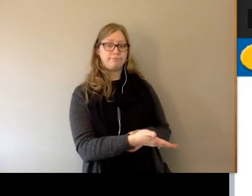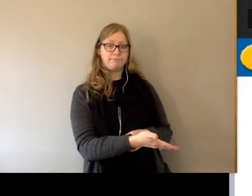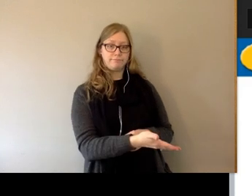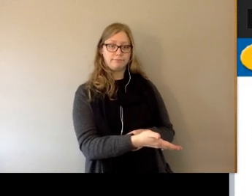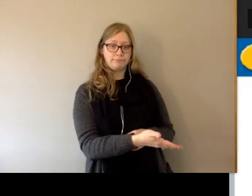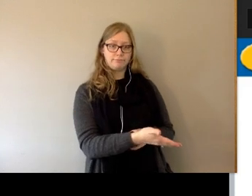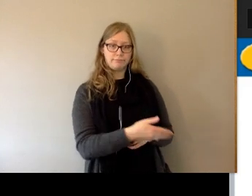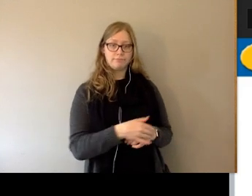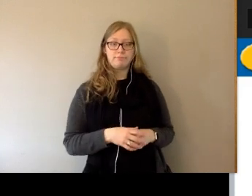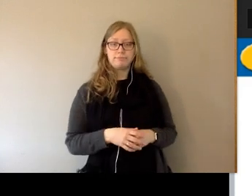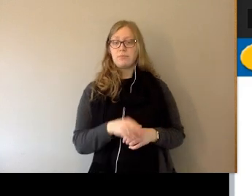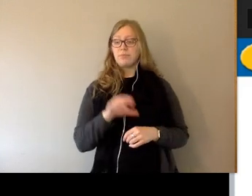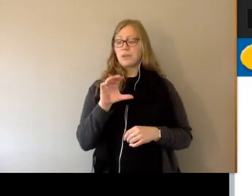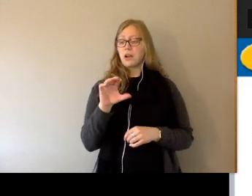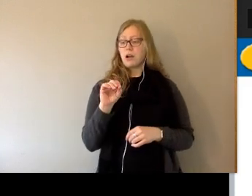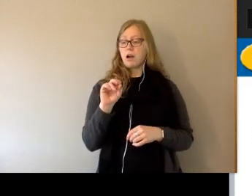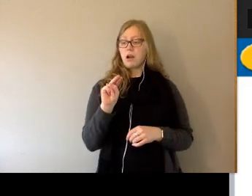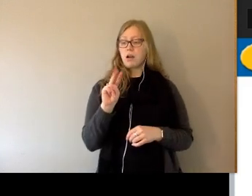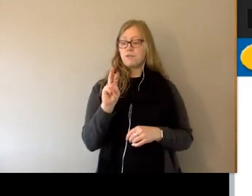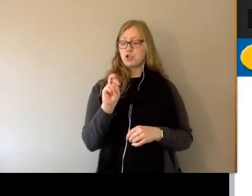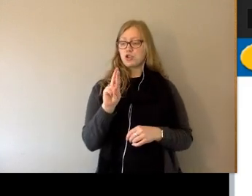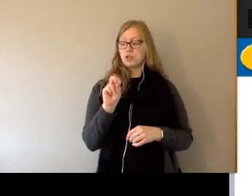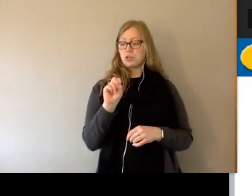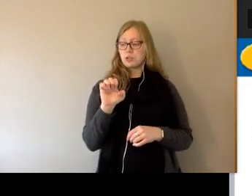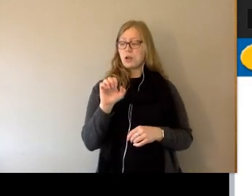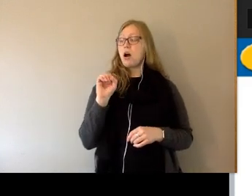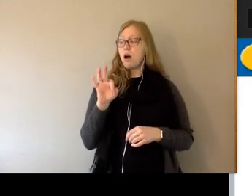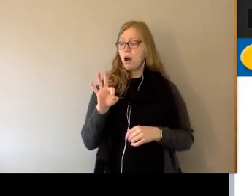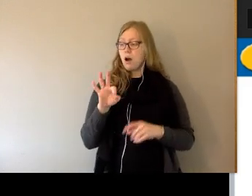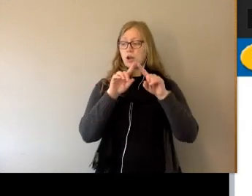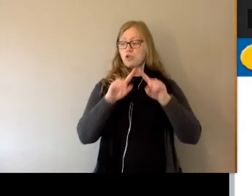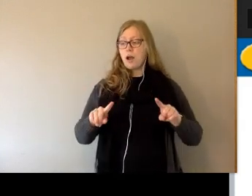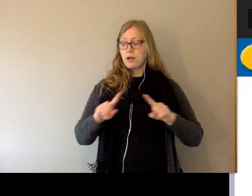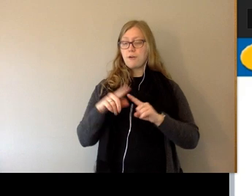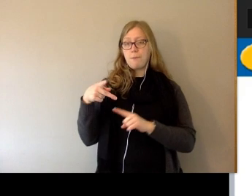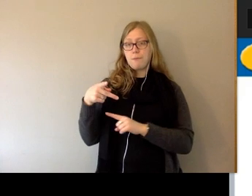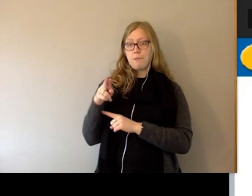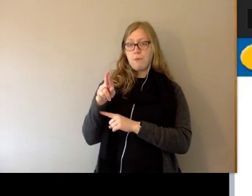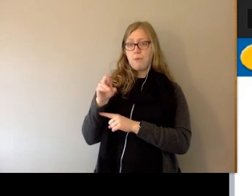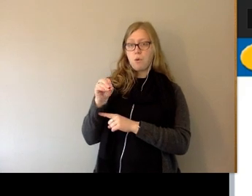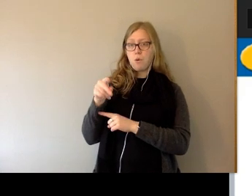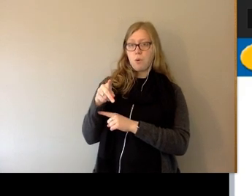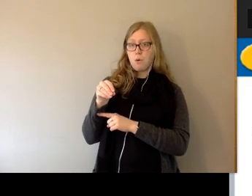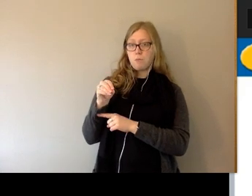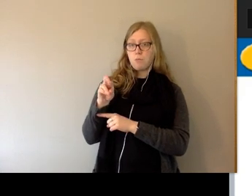by the converse of the triangle proportionality theorem.